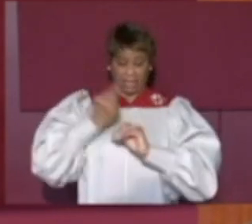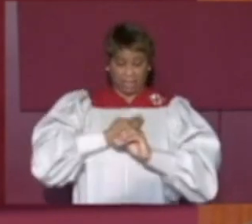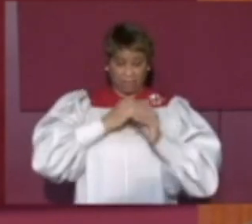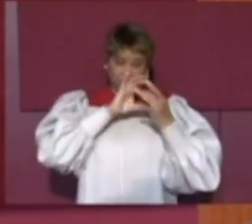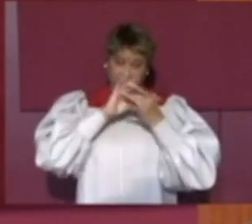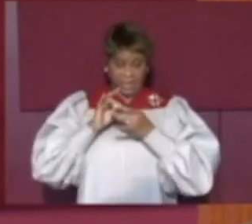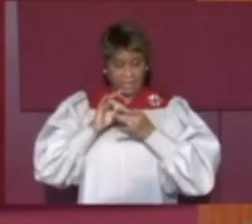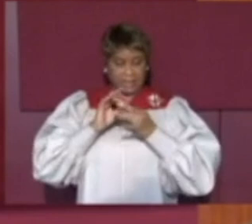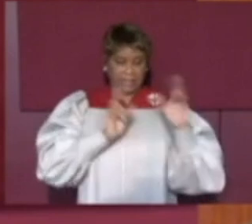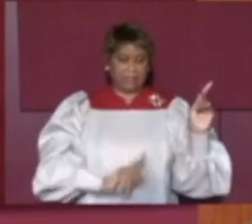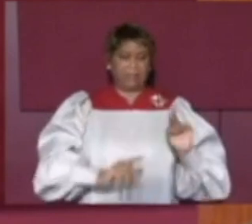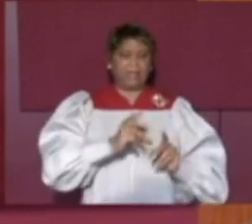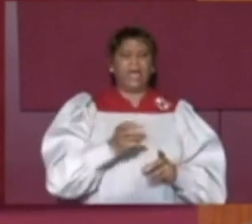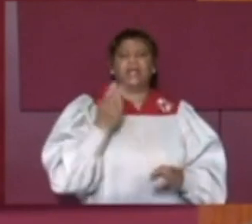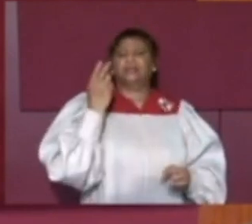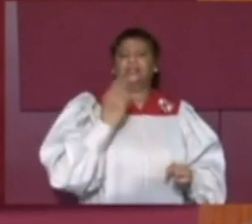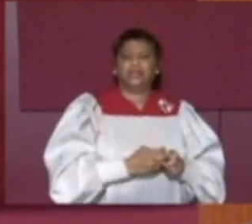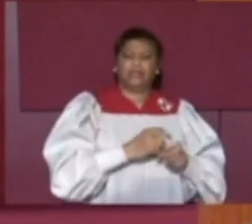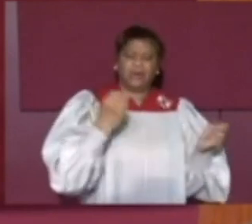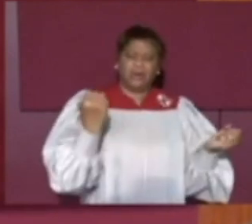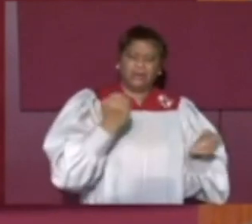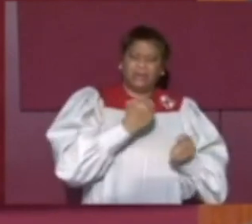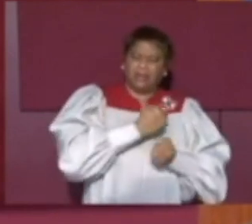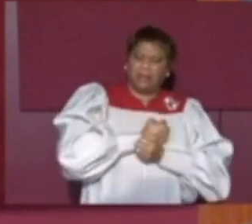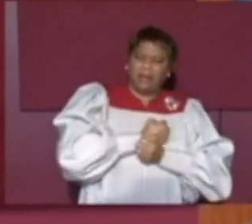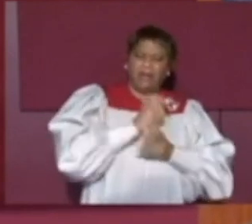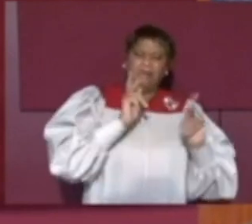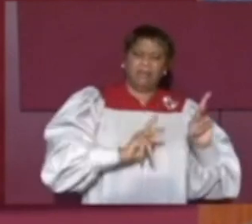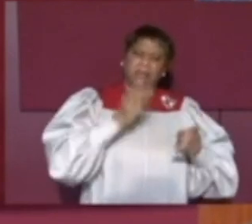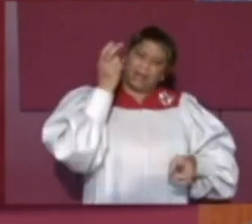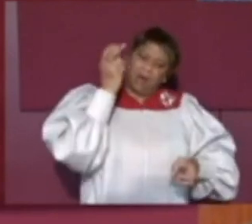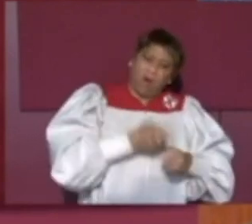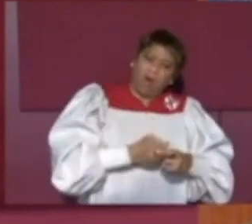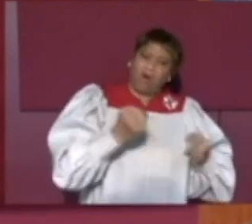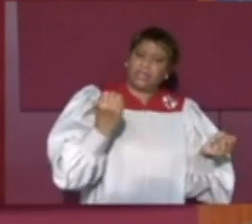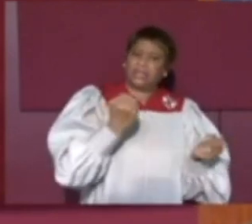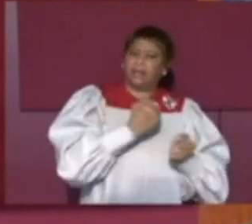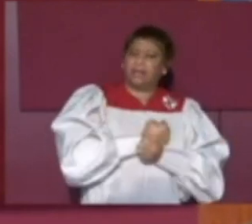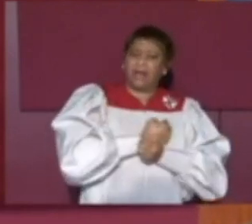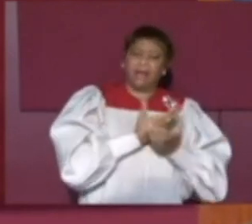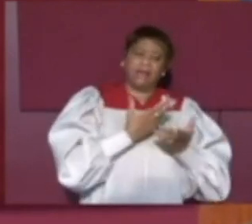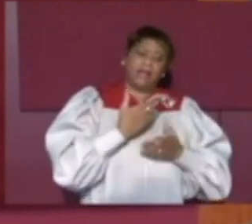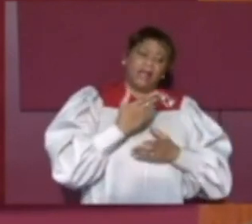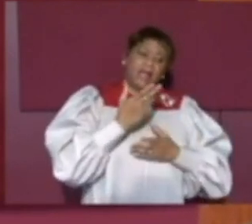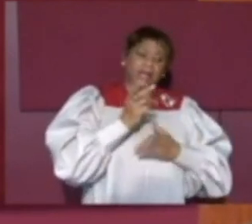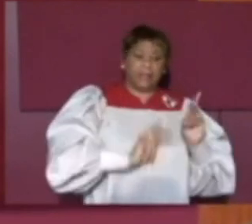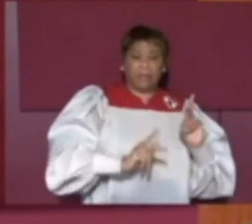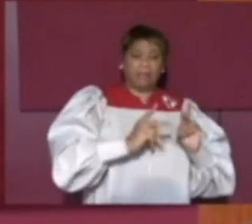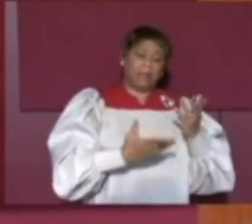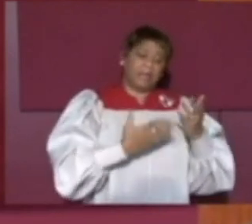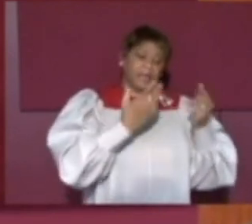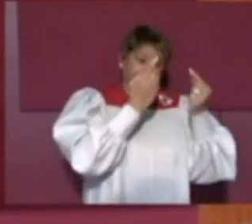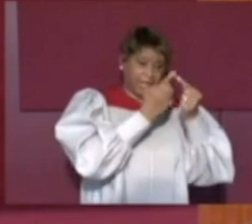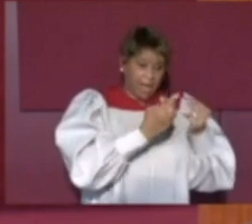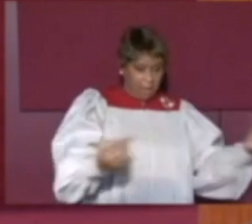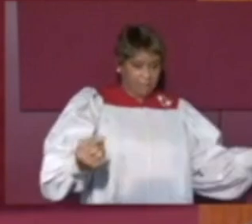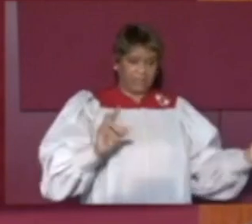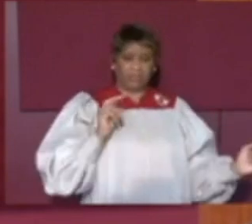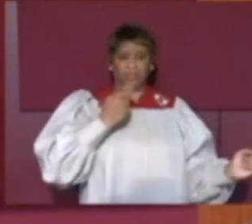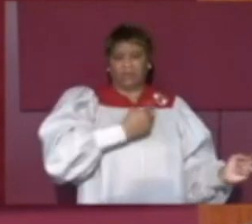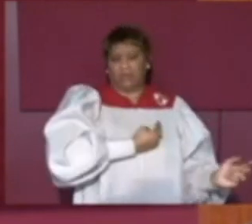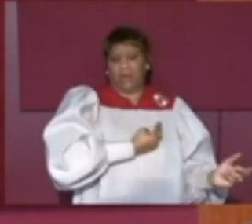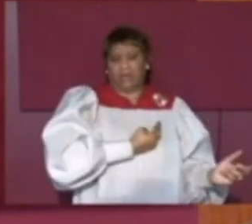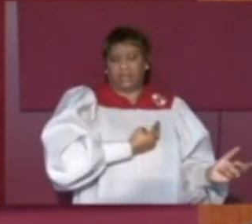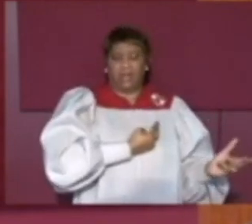who are difficult to love, those who are hard to love, those who may be in opposition to us, and those who may even